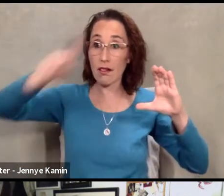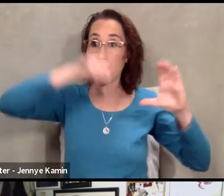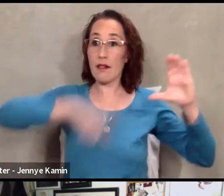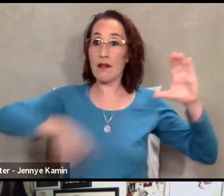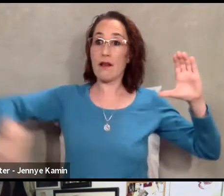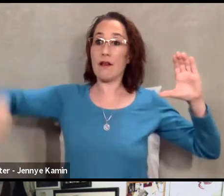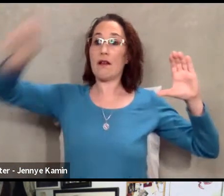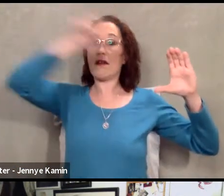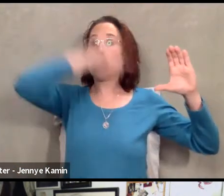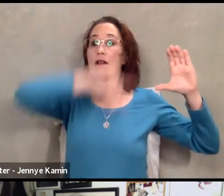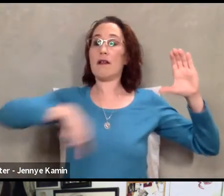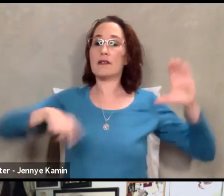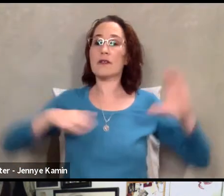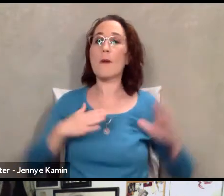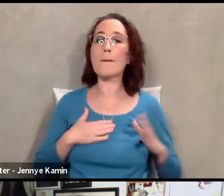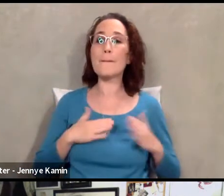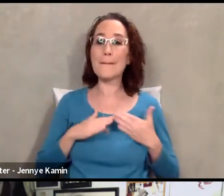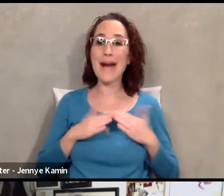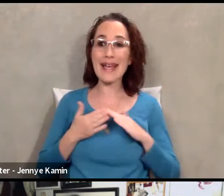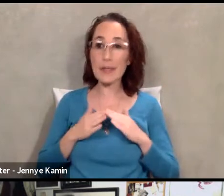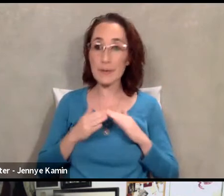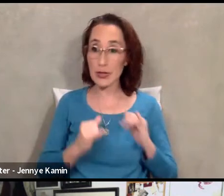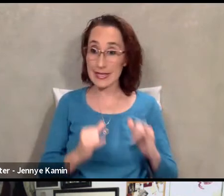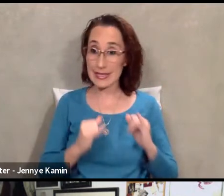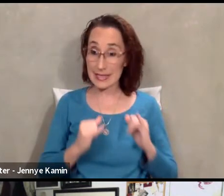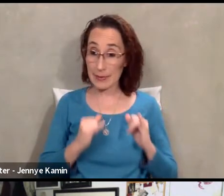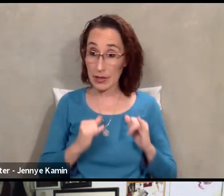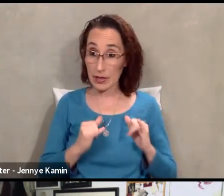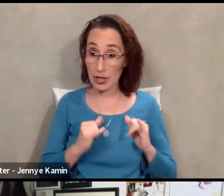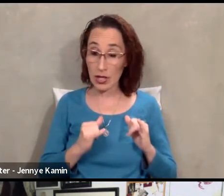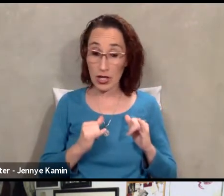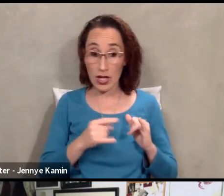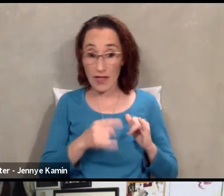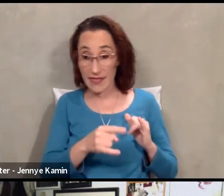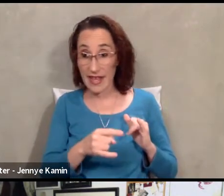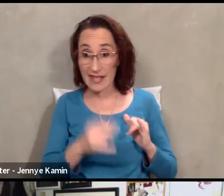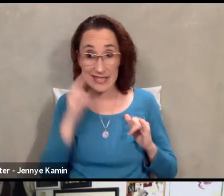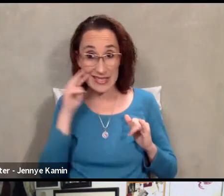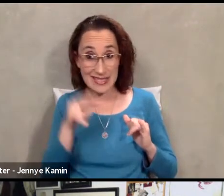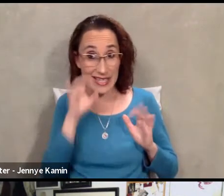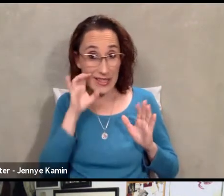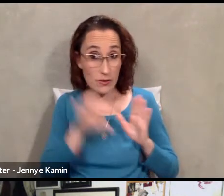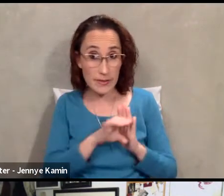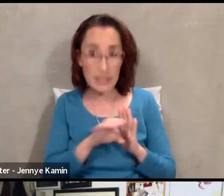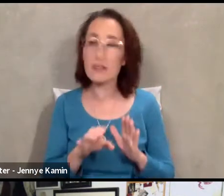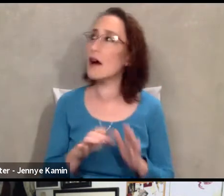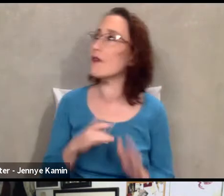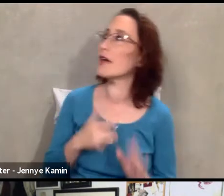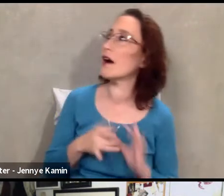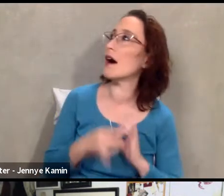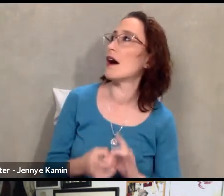to and showing you that they really need those pictures,